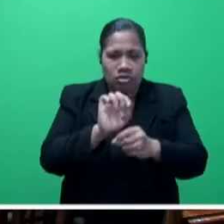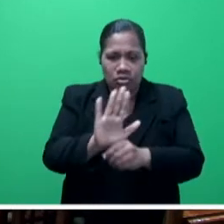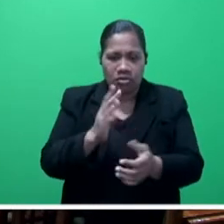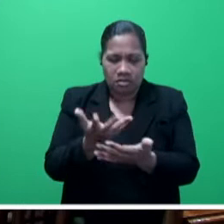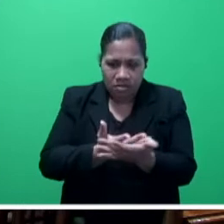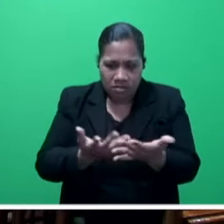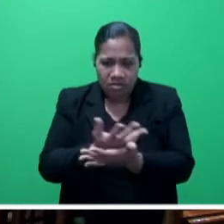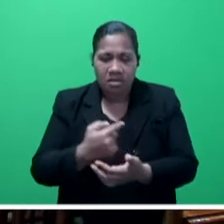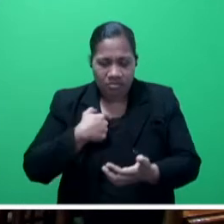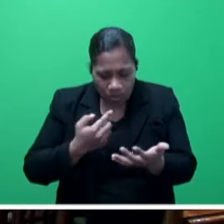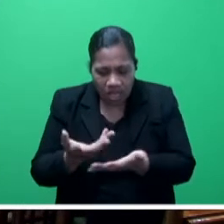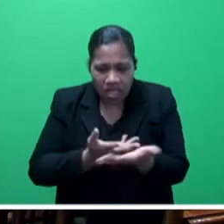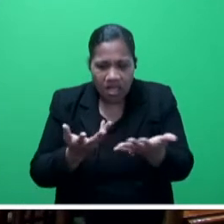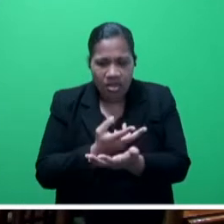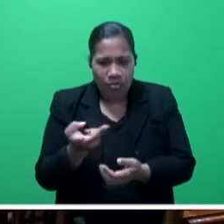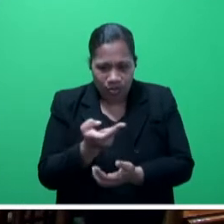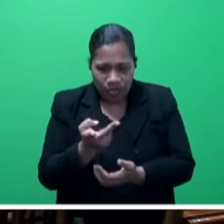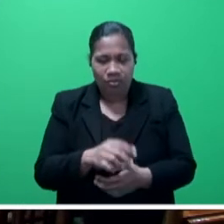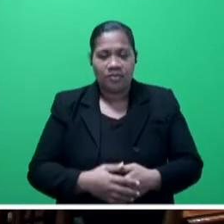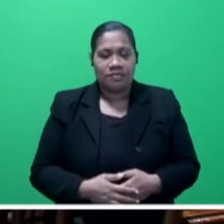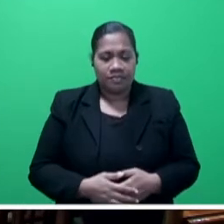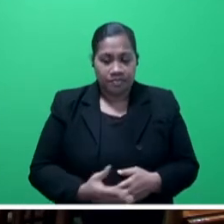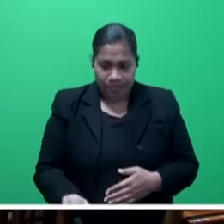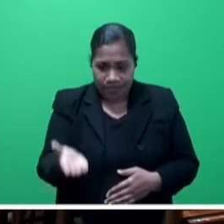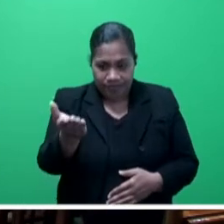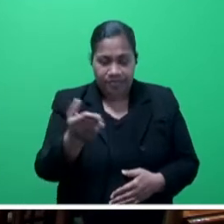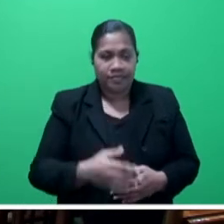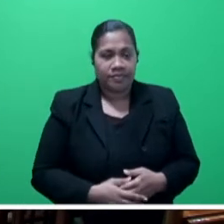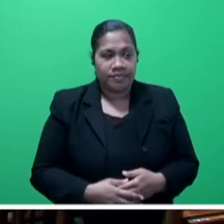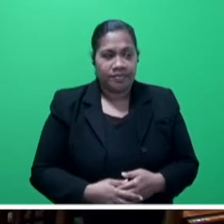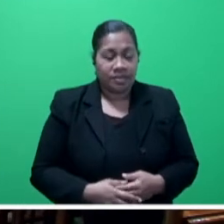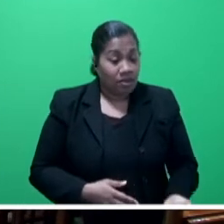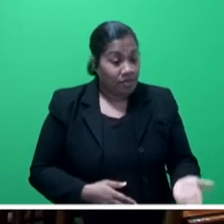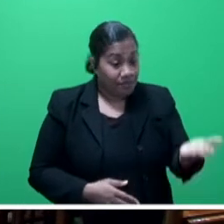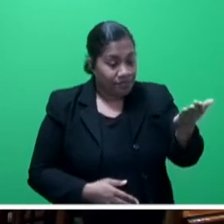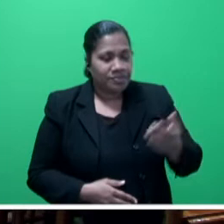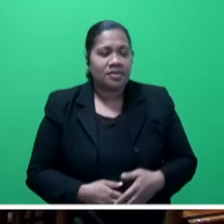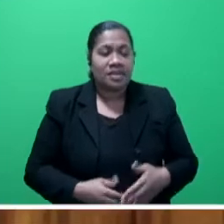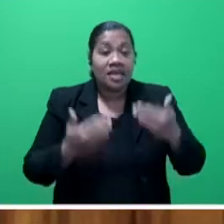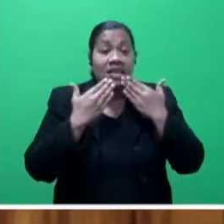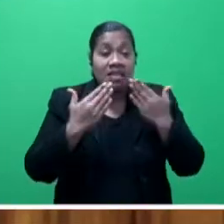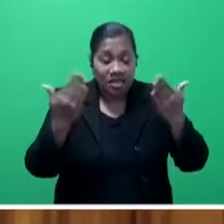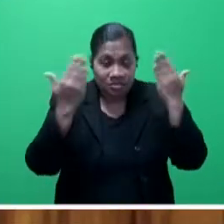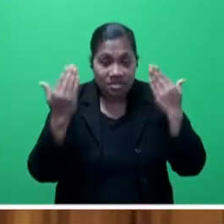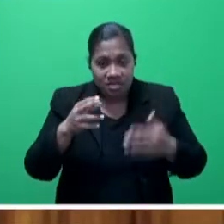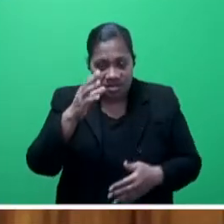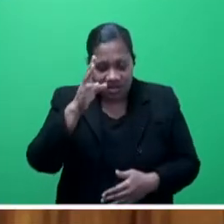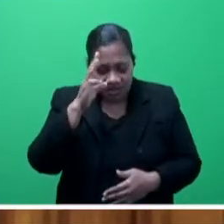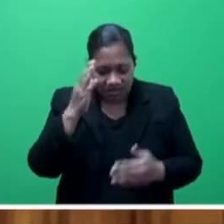and converse with you two. You have the floor. Thank you, Mr. Speaker. They don't understand the basics of...